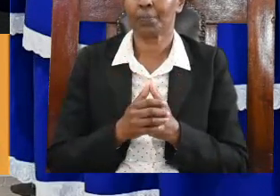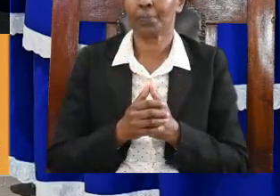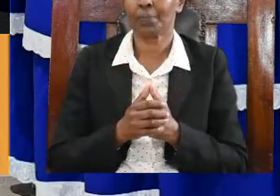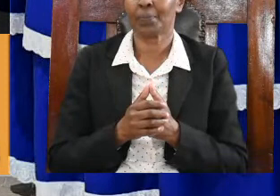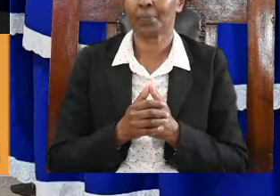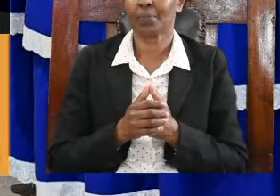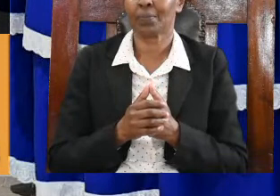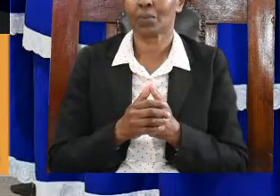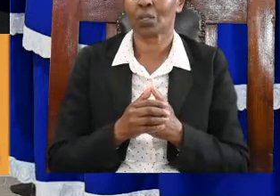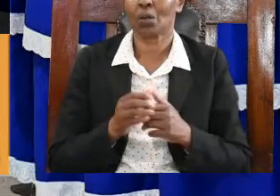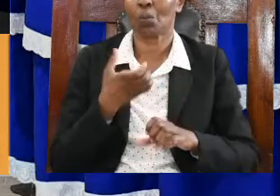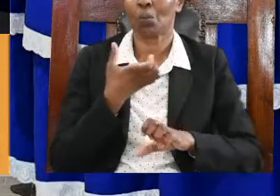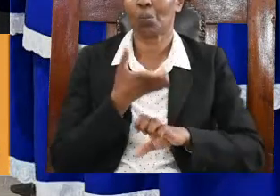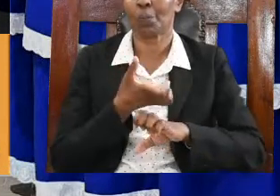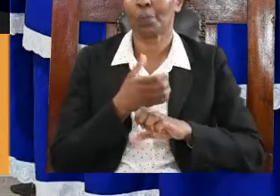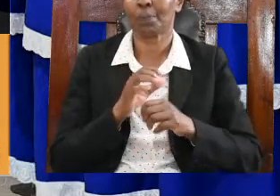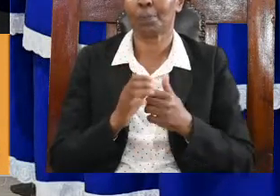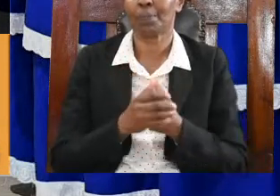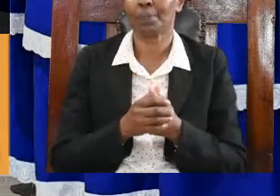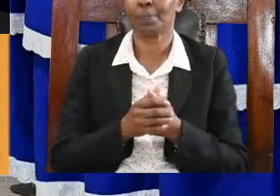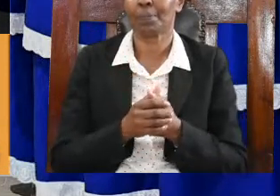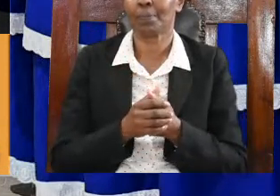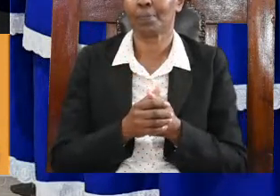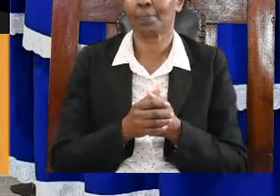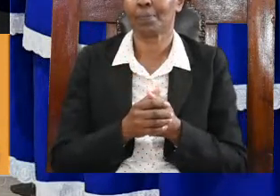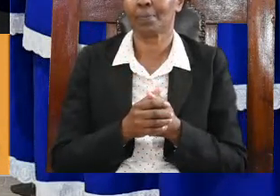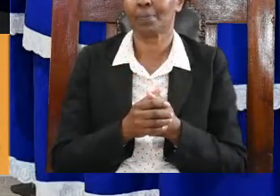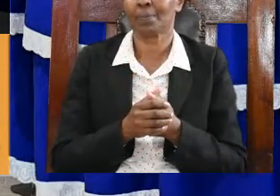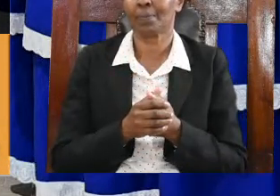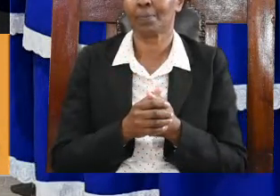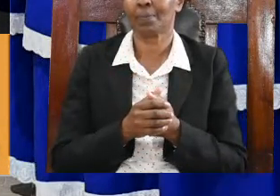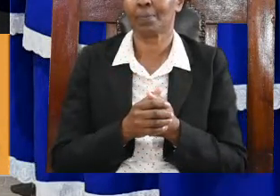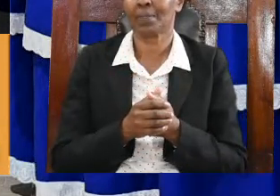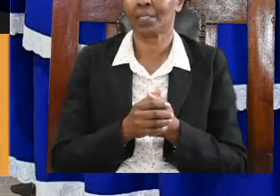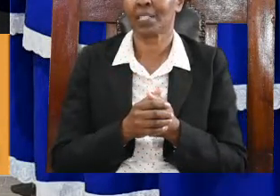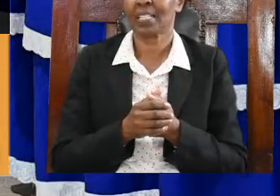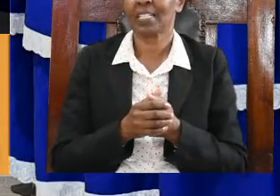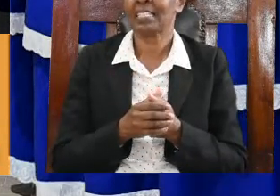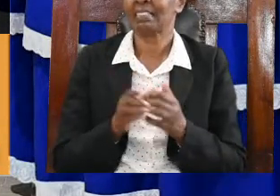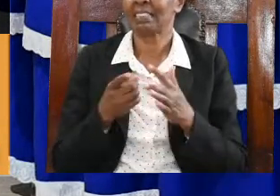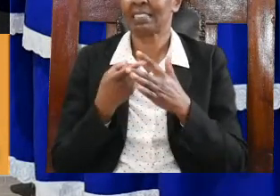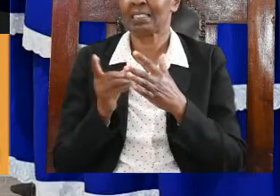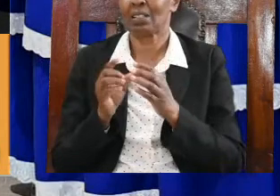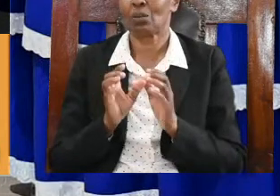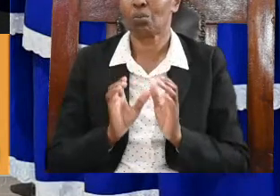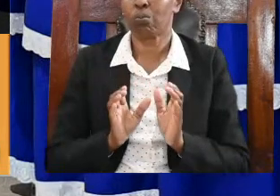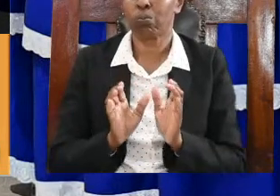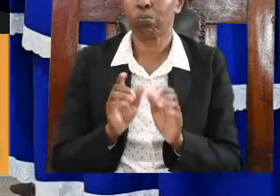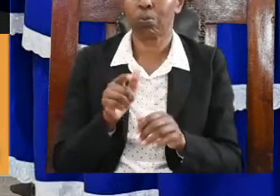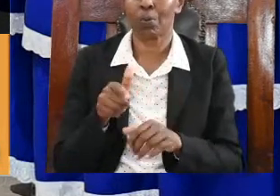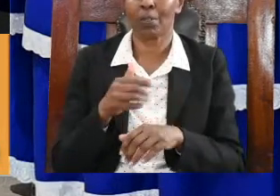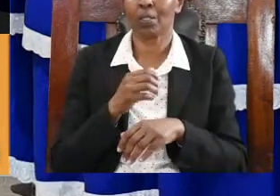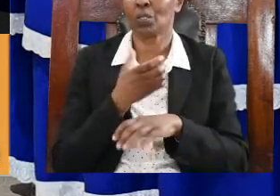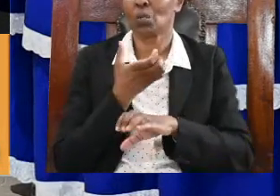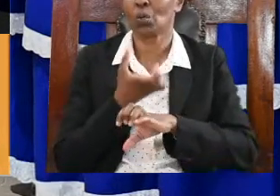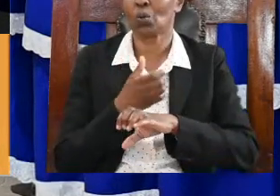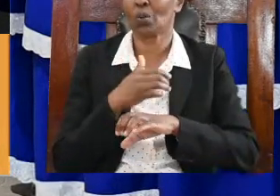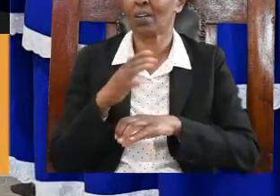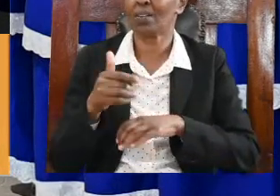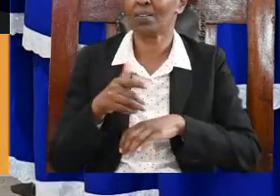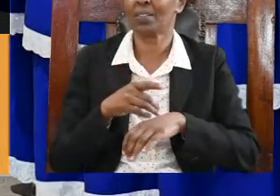a rock. So he started pushing the rock every